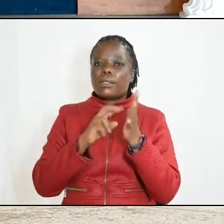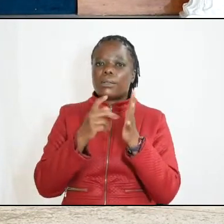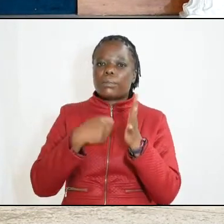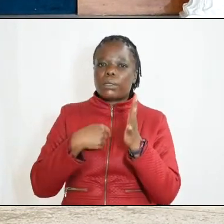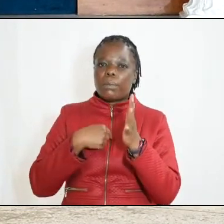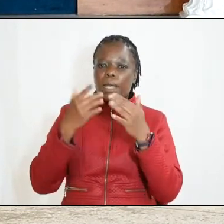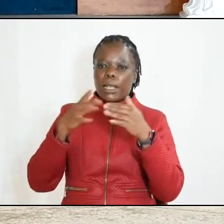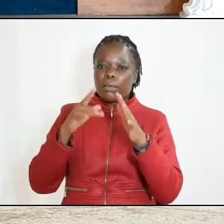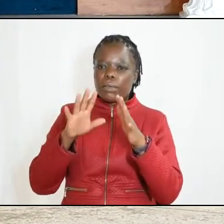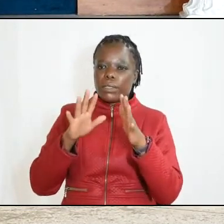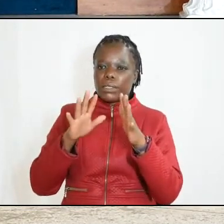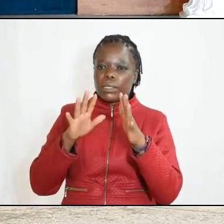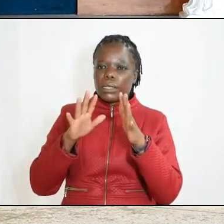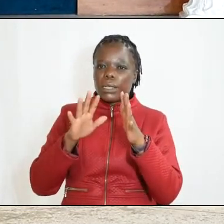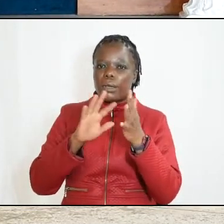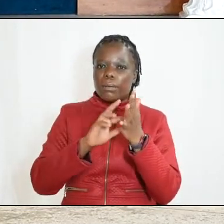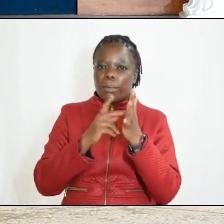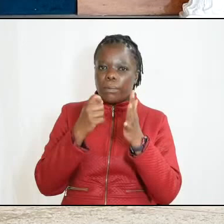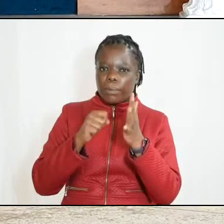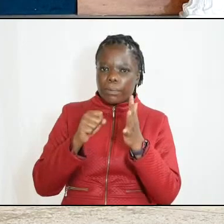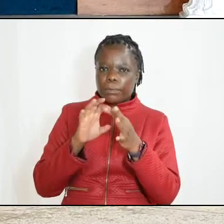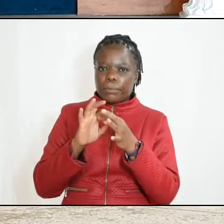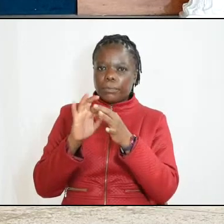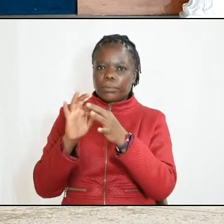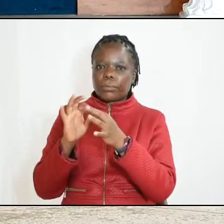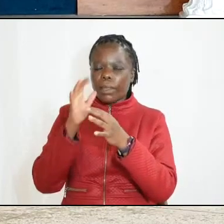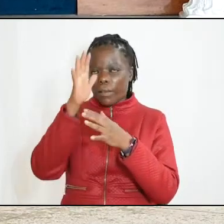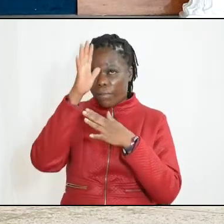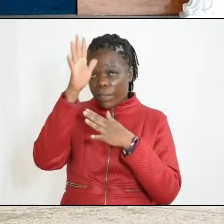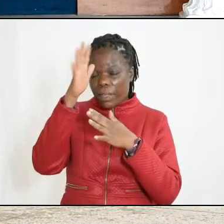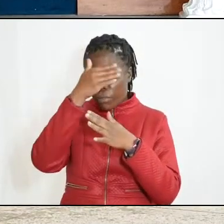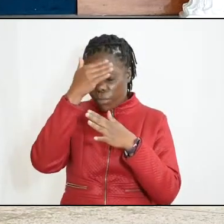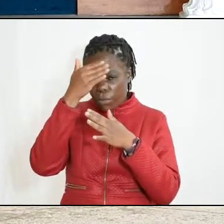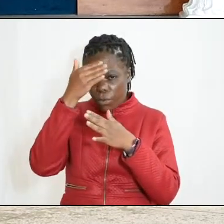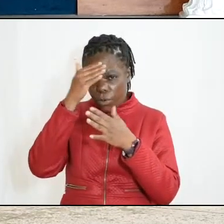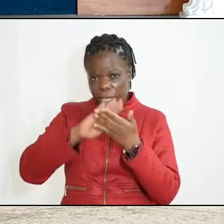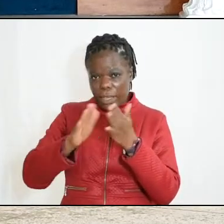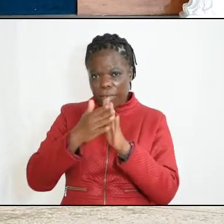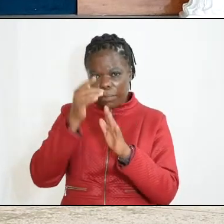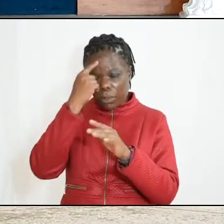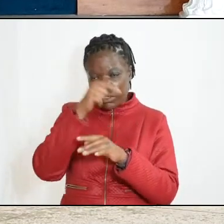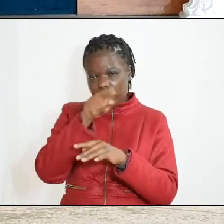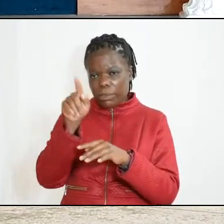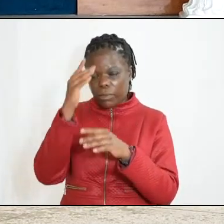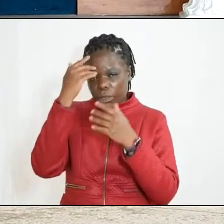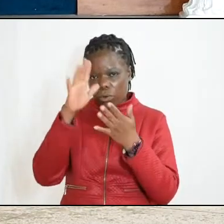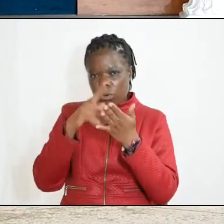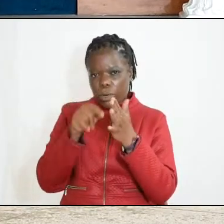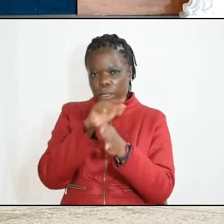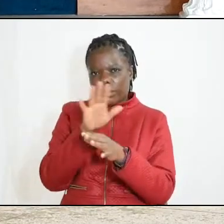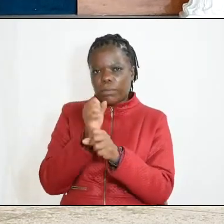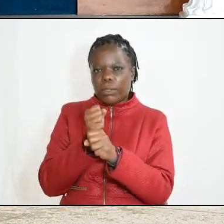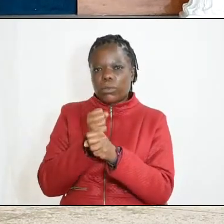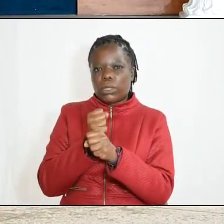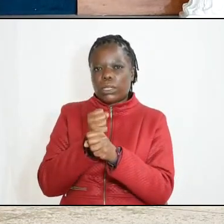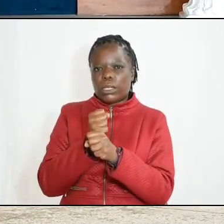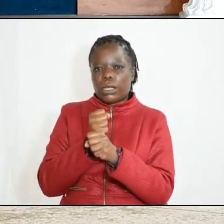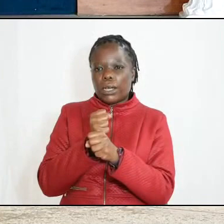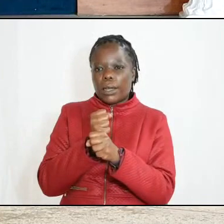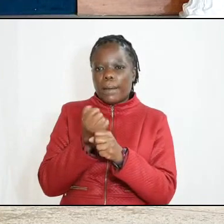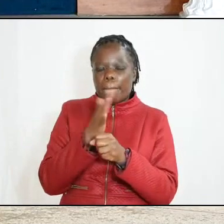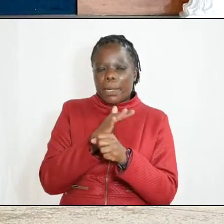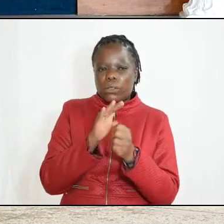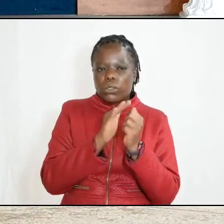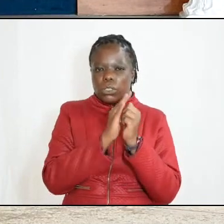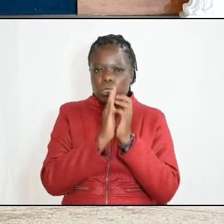his pierced hands in front of his Father's throne and says, Father, forgive them, for they do not know what they do. Back to our story, children. As